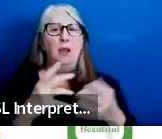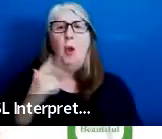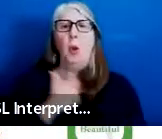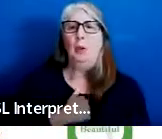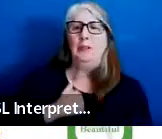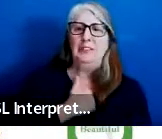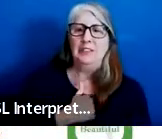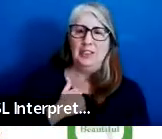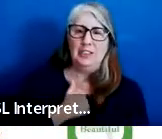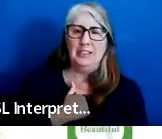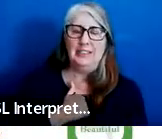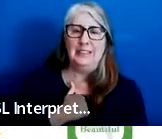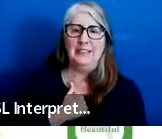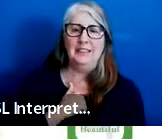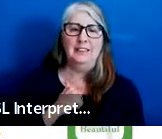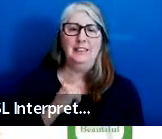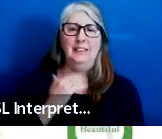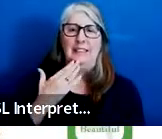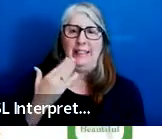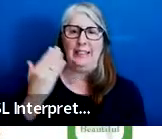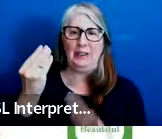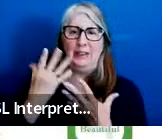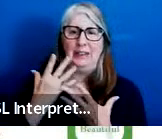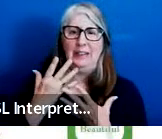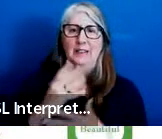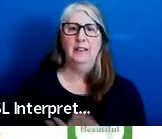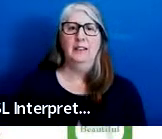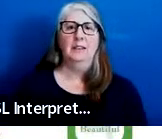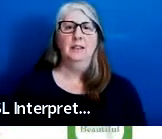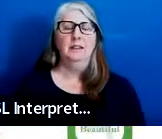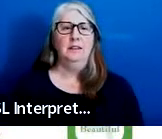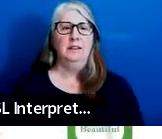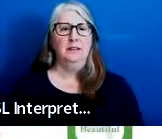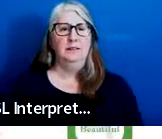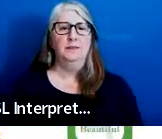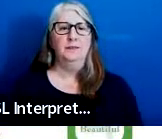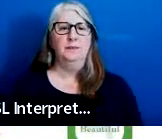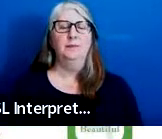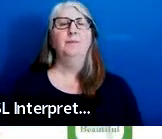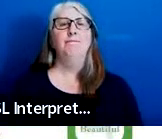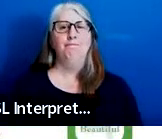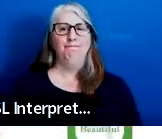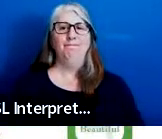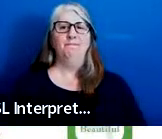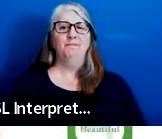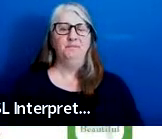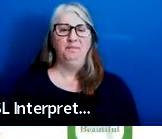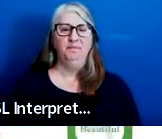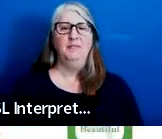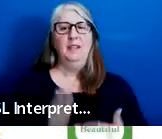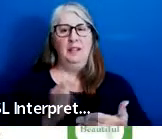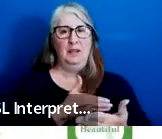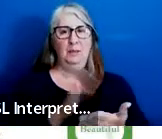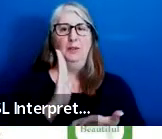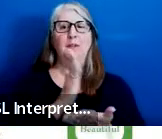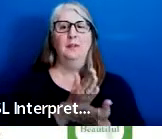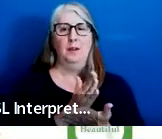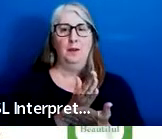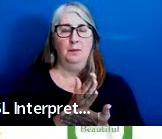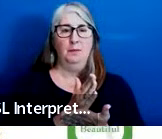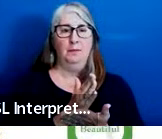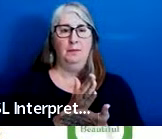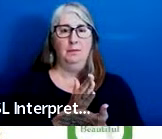sorry. Thank you everyone for joining us after our... You still hearing an